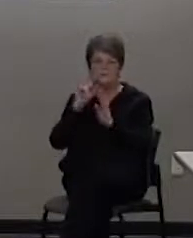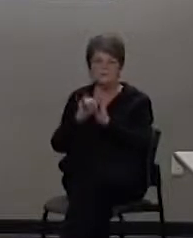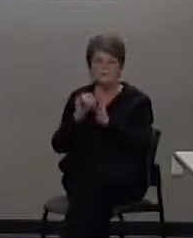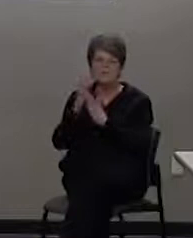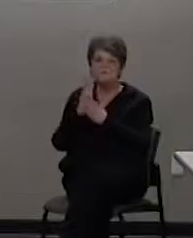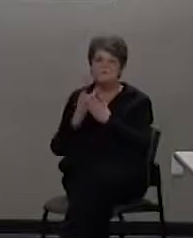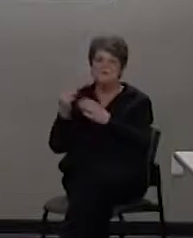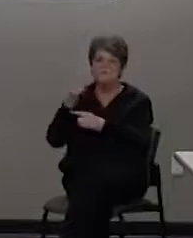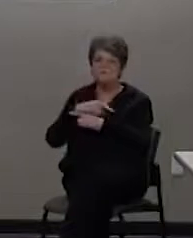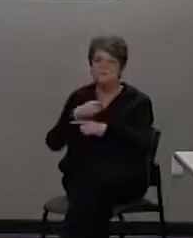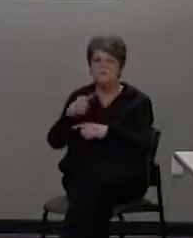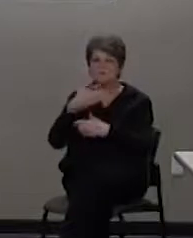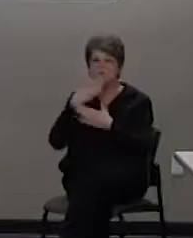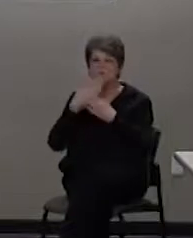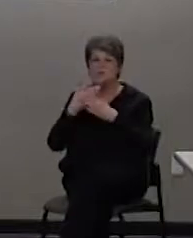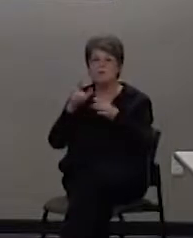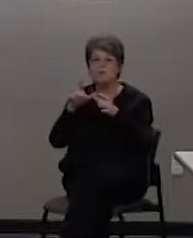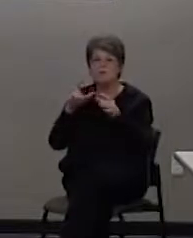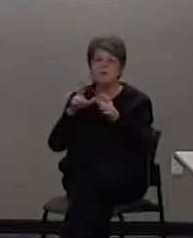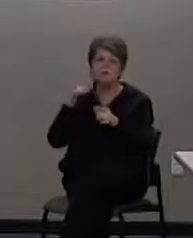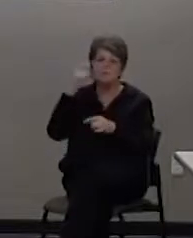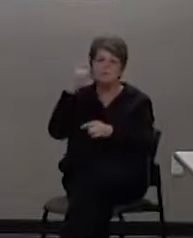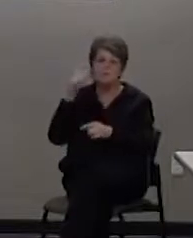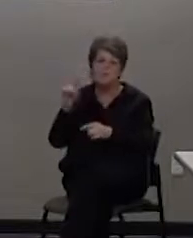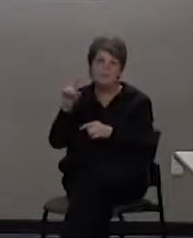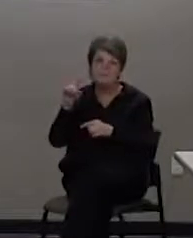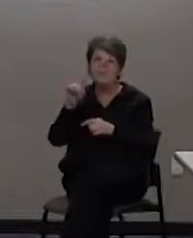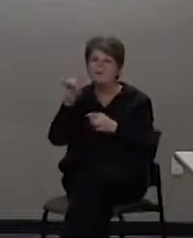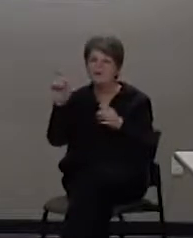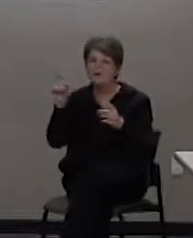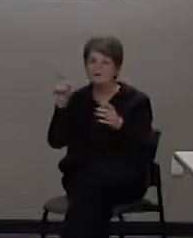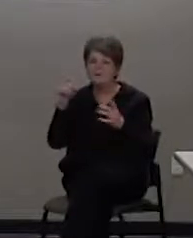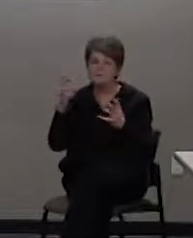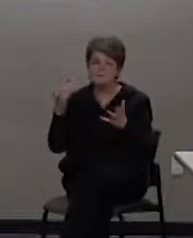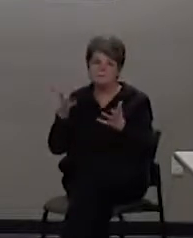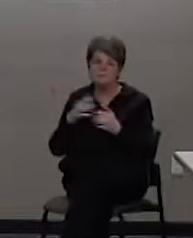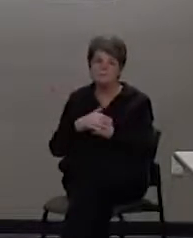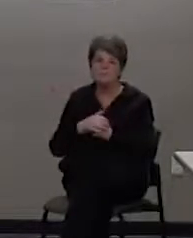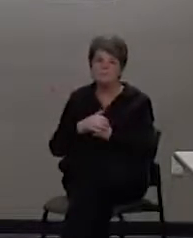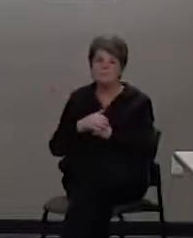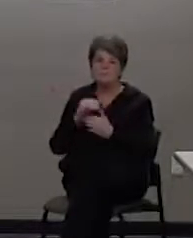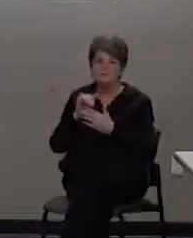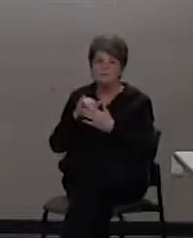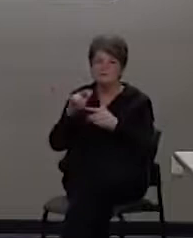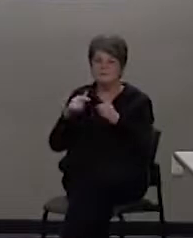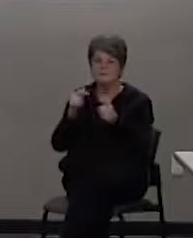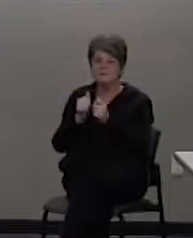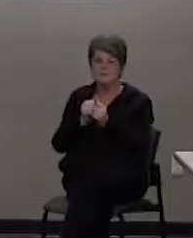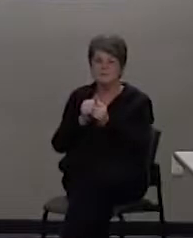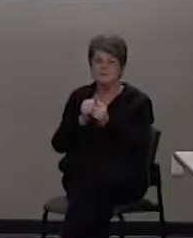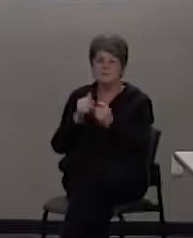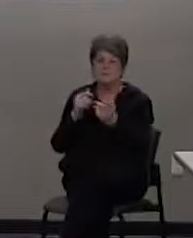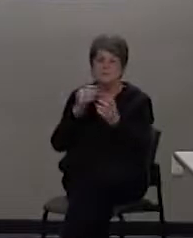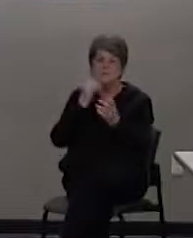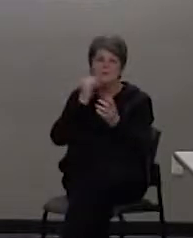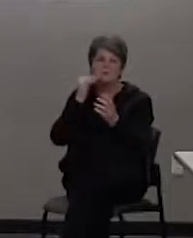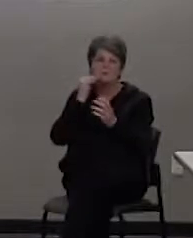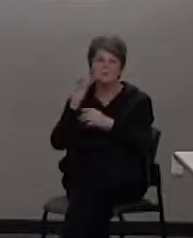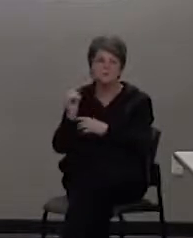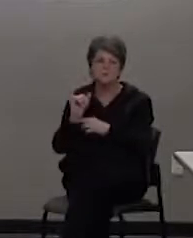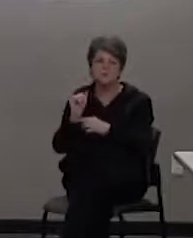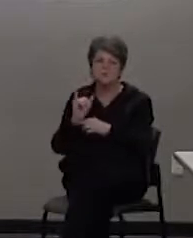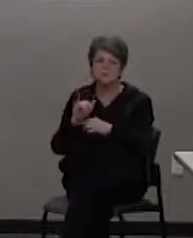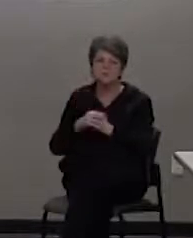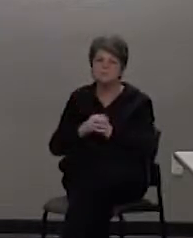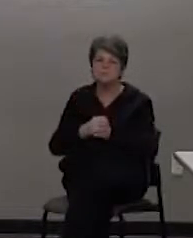someday this is a good location for whatever it is. And that goes with the residential piece as well. It's not just